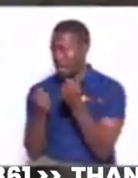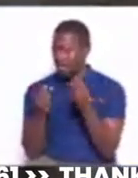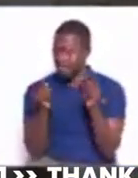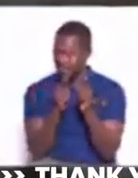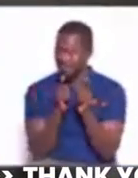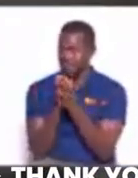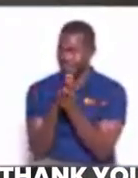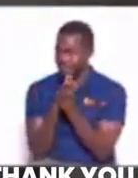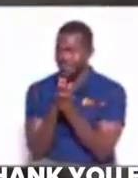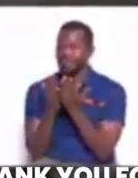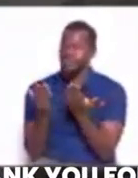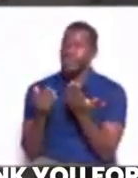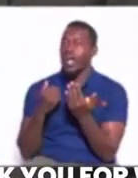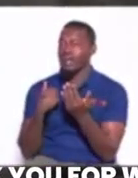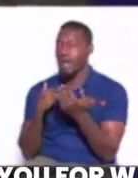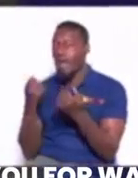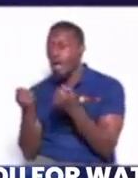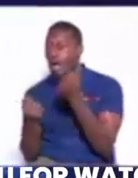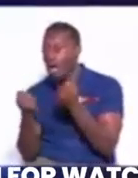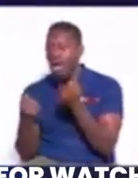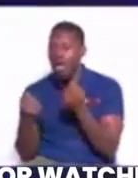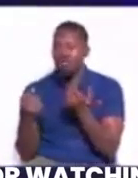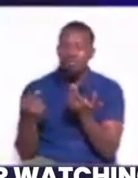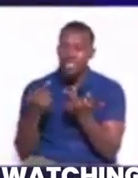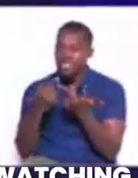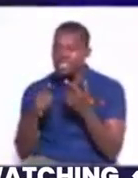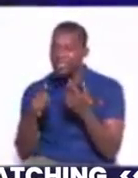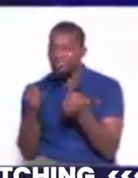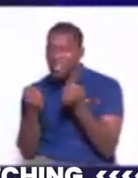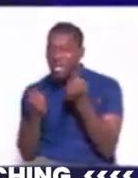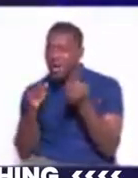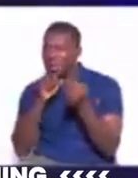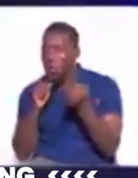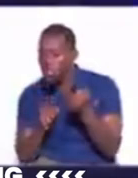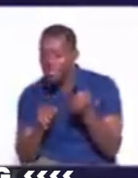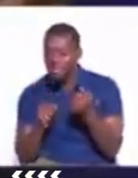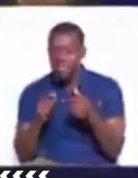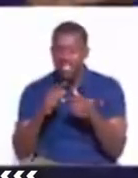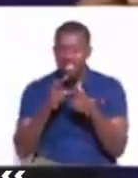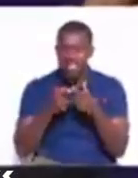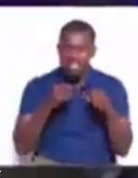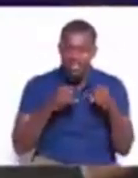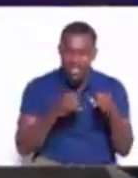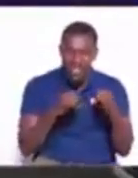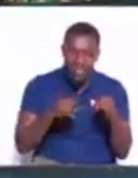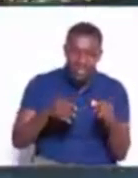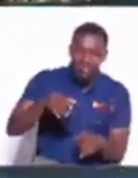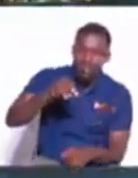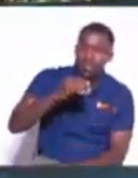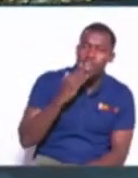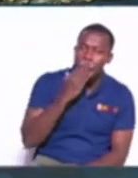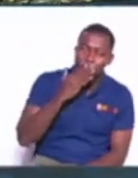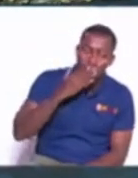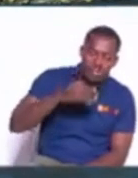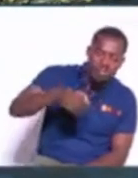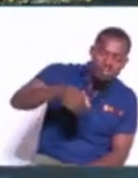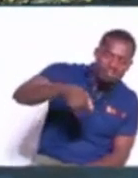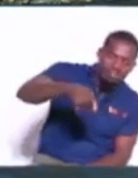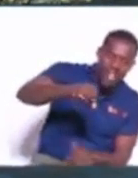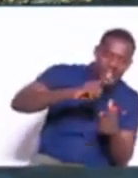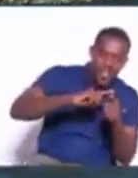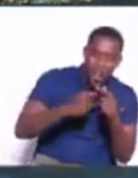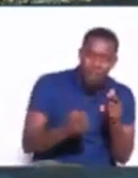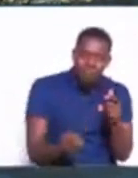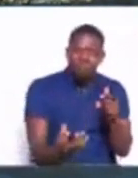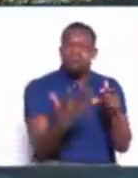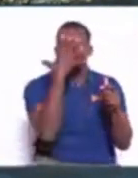engine, and I get grease here, and grease on my nose, grease on my face, and my wife calls me, and she says, "Darling, it's time to